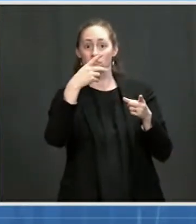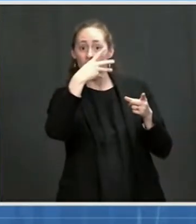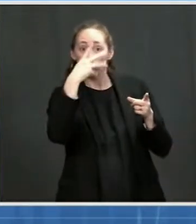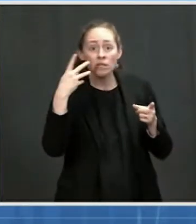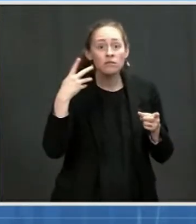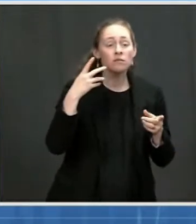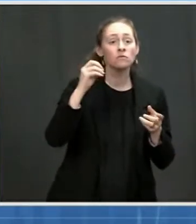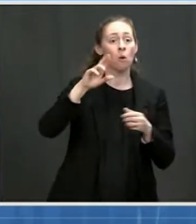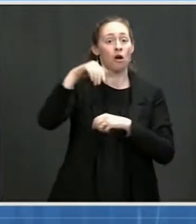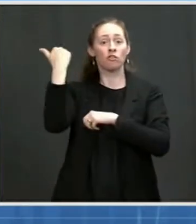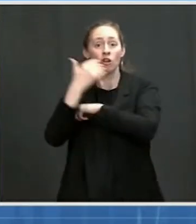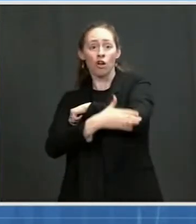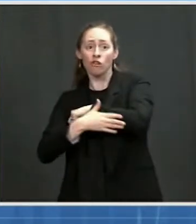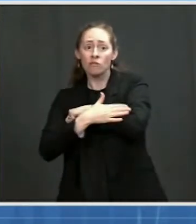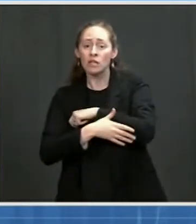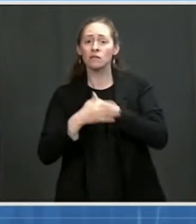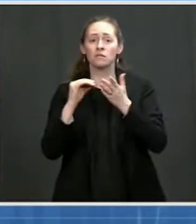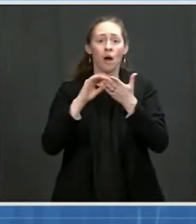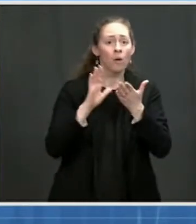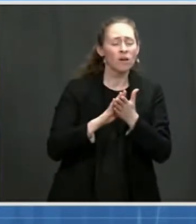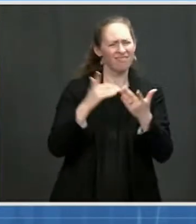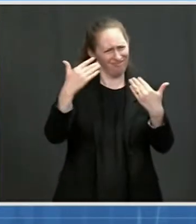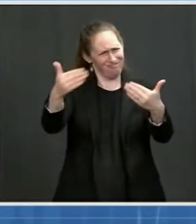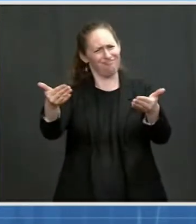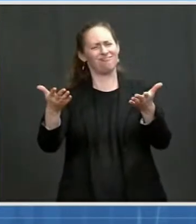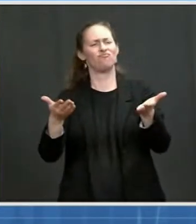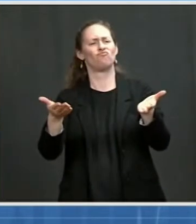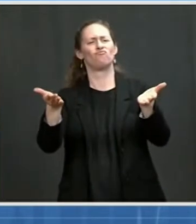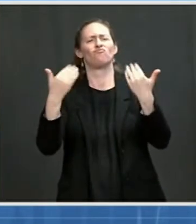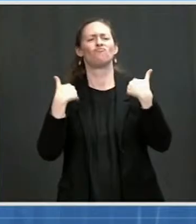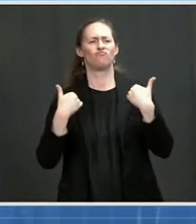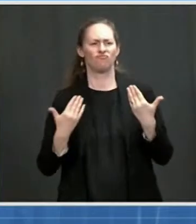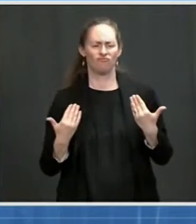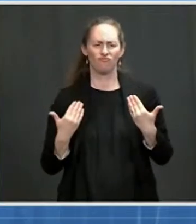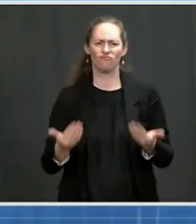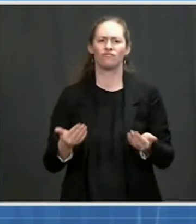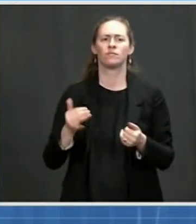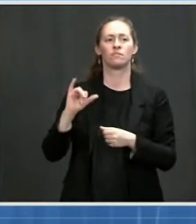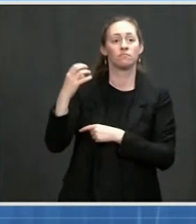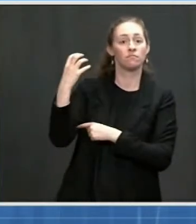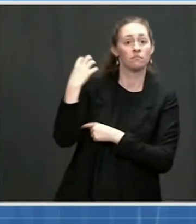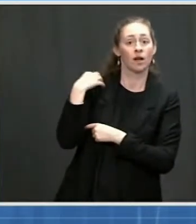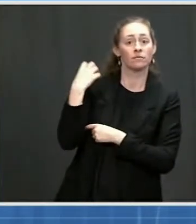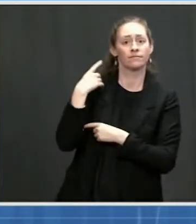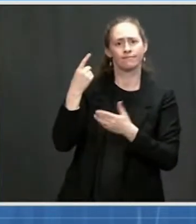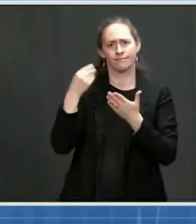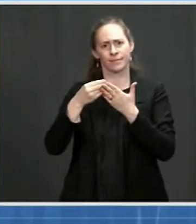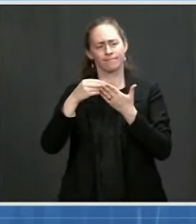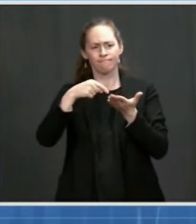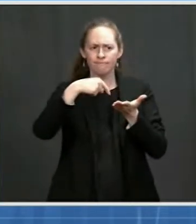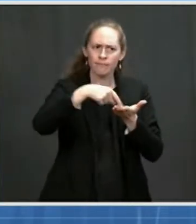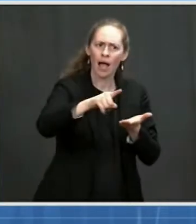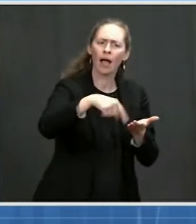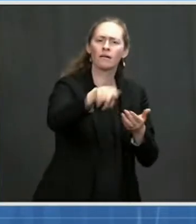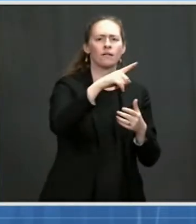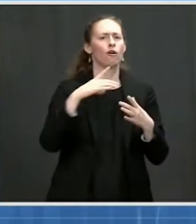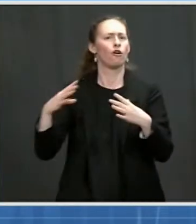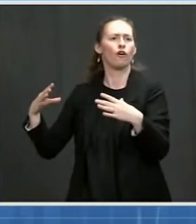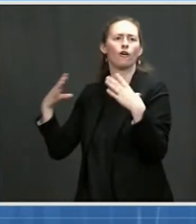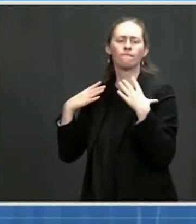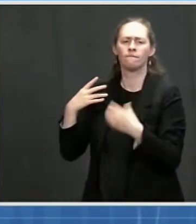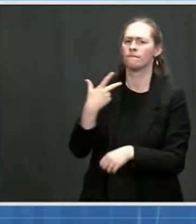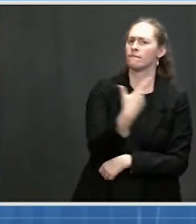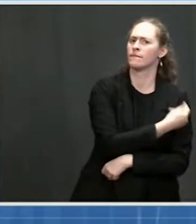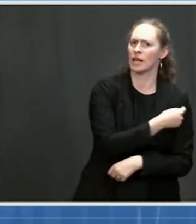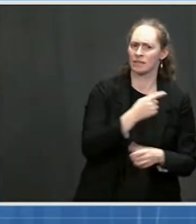employers so people have paid time off for vaccination. And of course, always meeting people where they are. So we must also